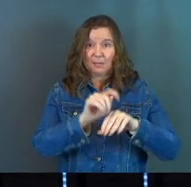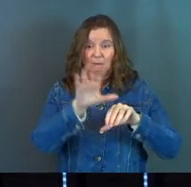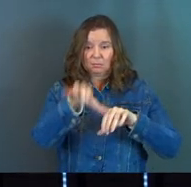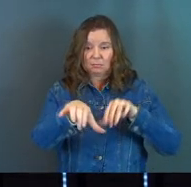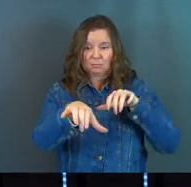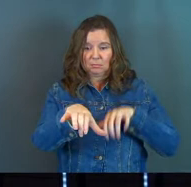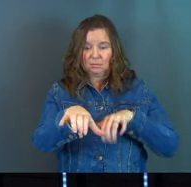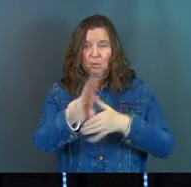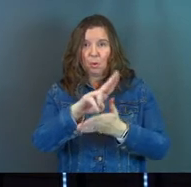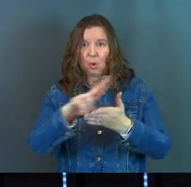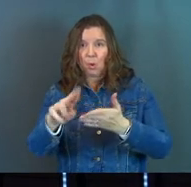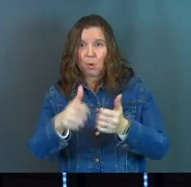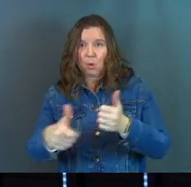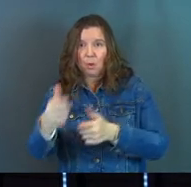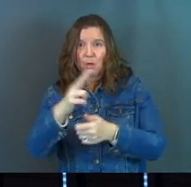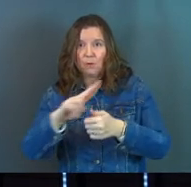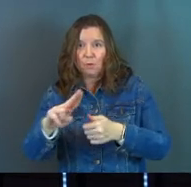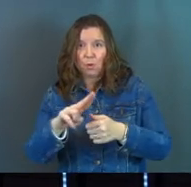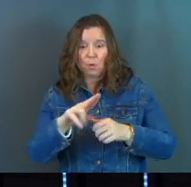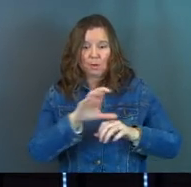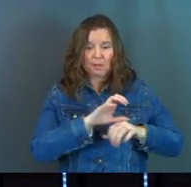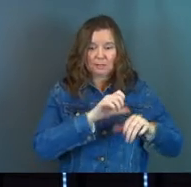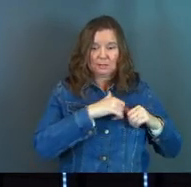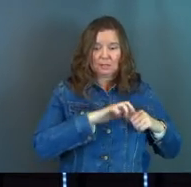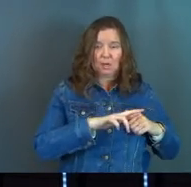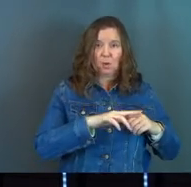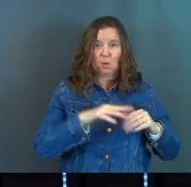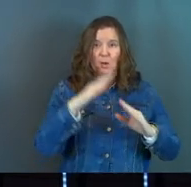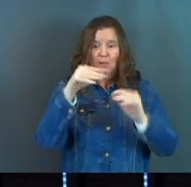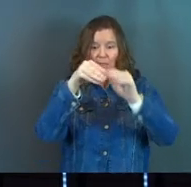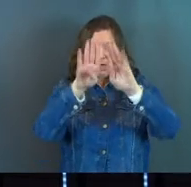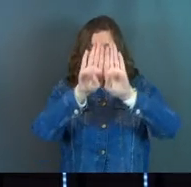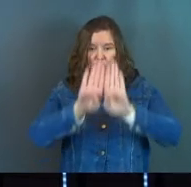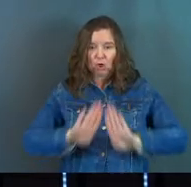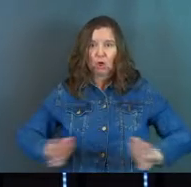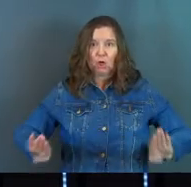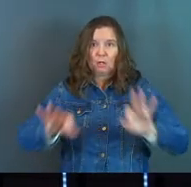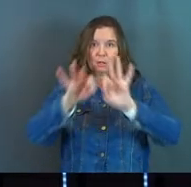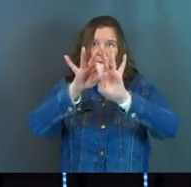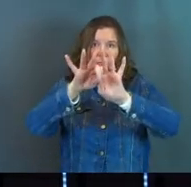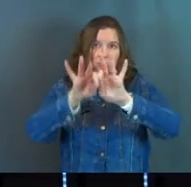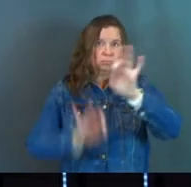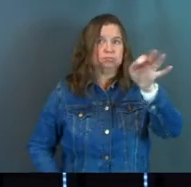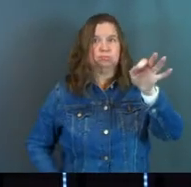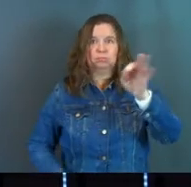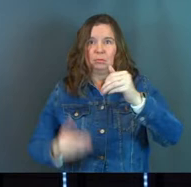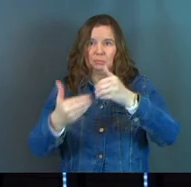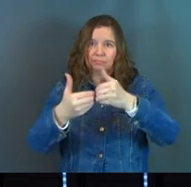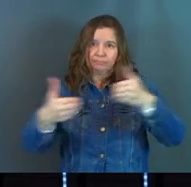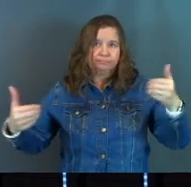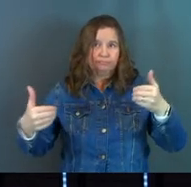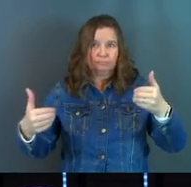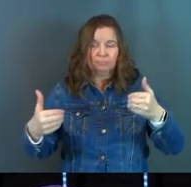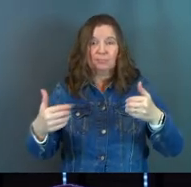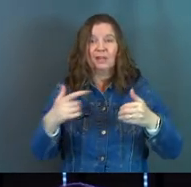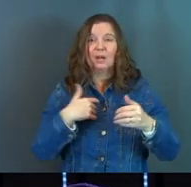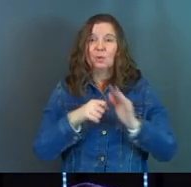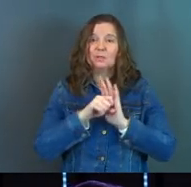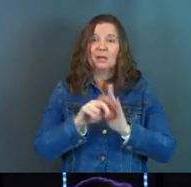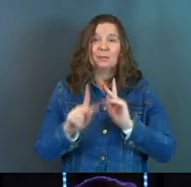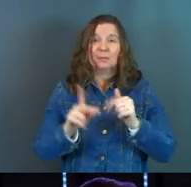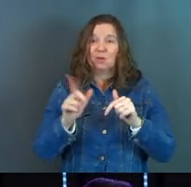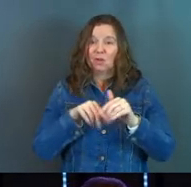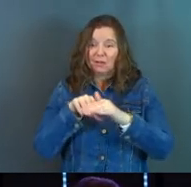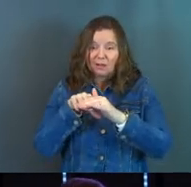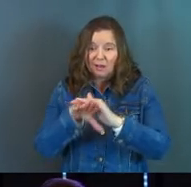two from top to bottom. And some of you guys know about that curtain between the Holy of Holies and the rest of the temple. And it was a symbol that